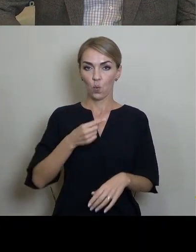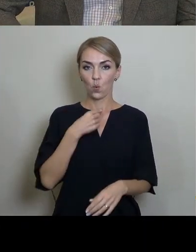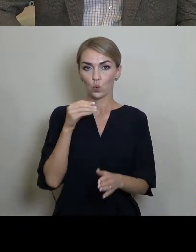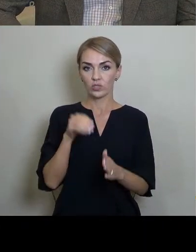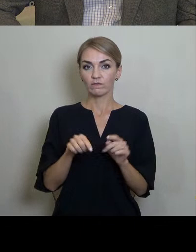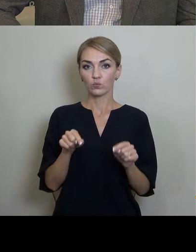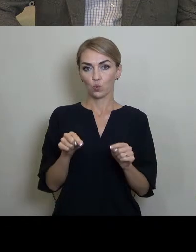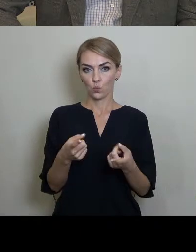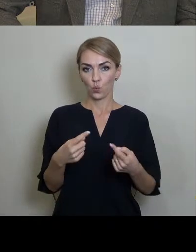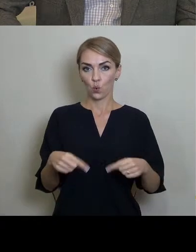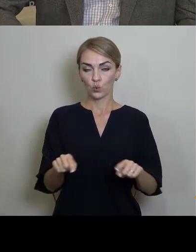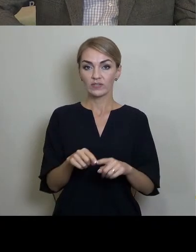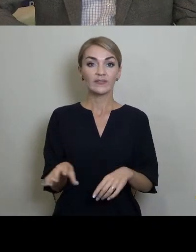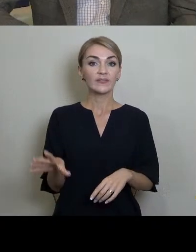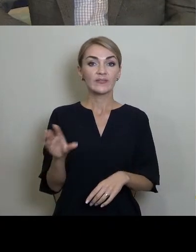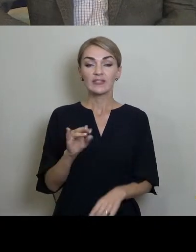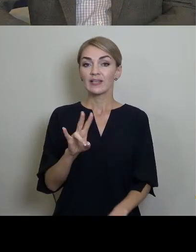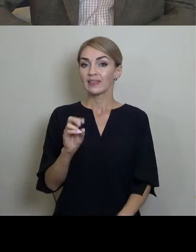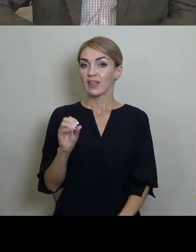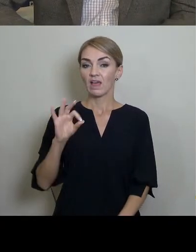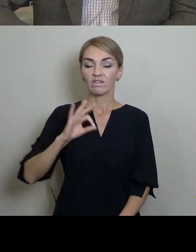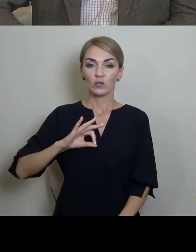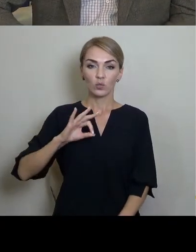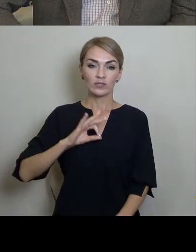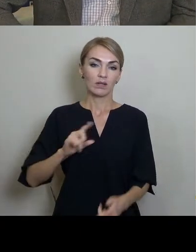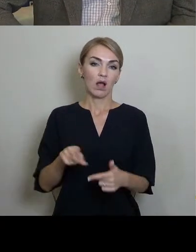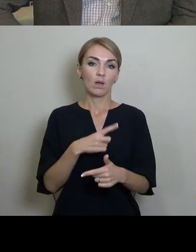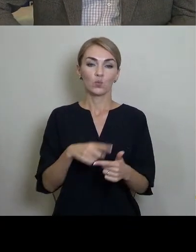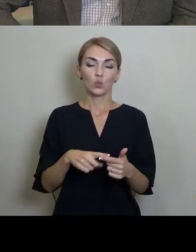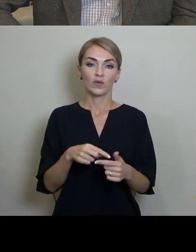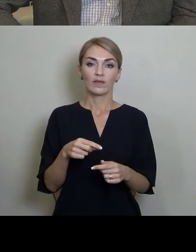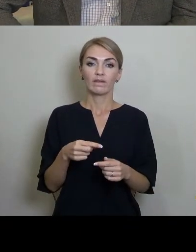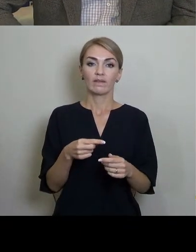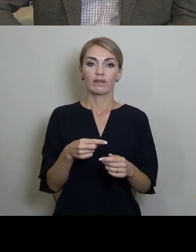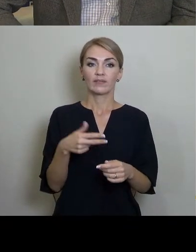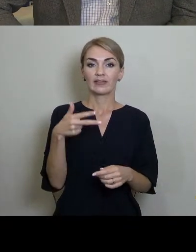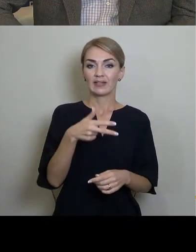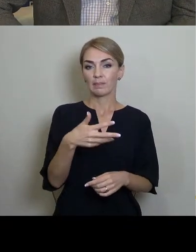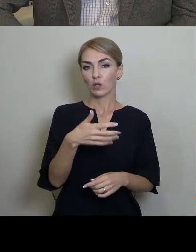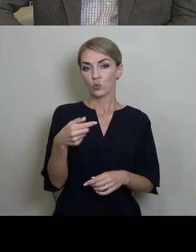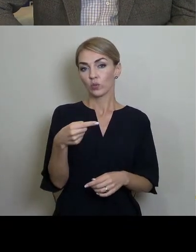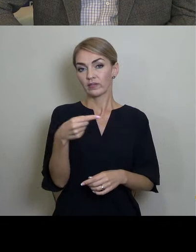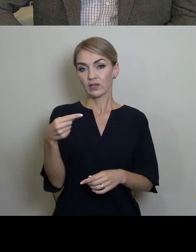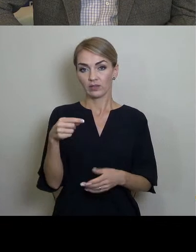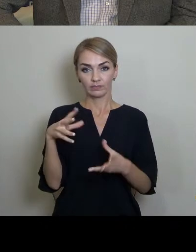result of the used votes in this constituency. All unused,